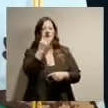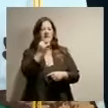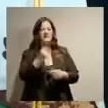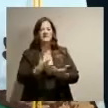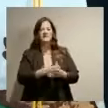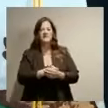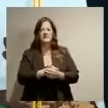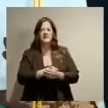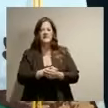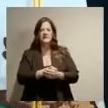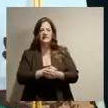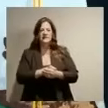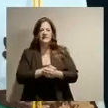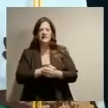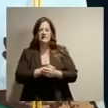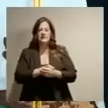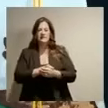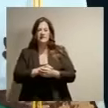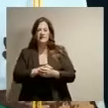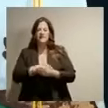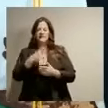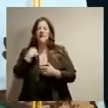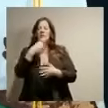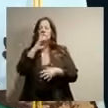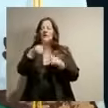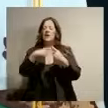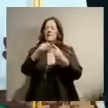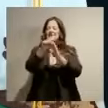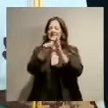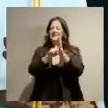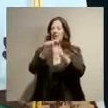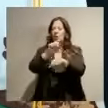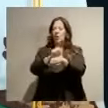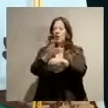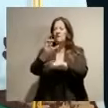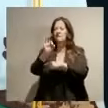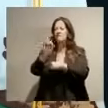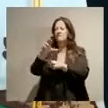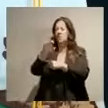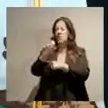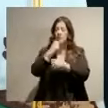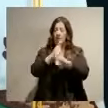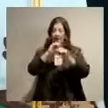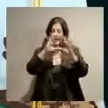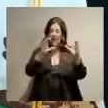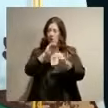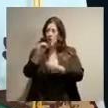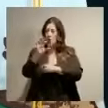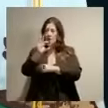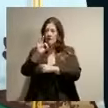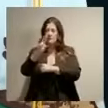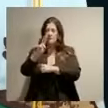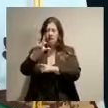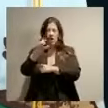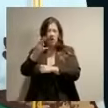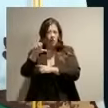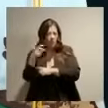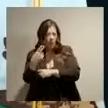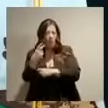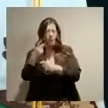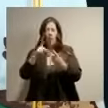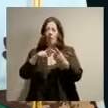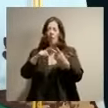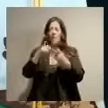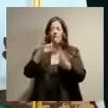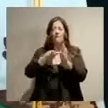Hi, we've talked about state workforce. I just want to be very clear. There are no furloughs. There are no pay cuts. Will state